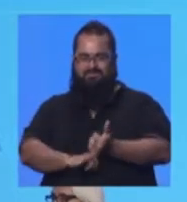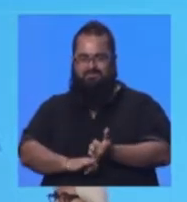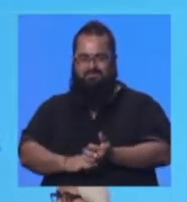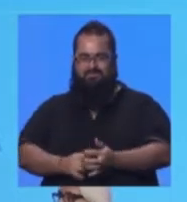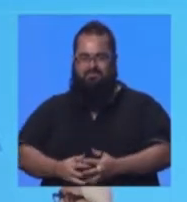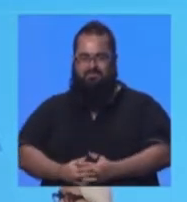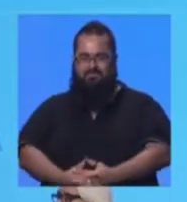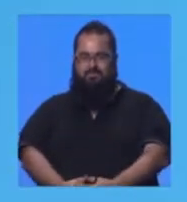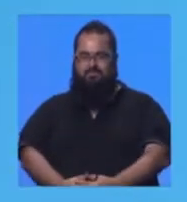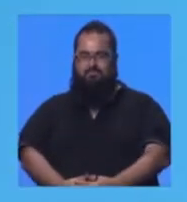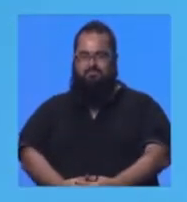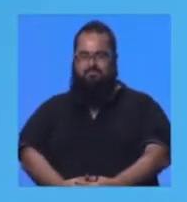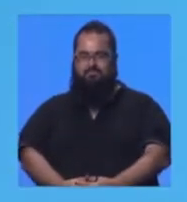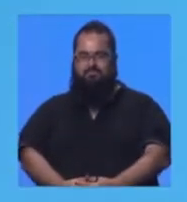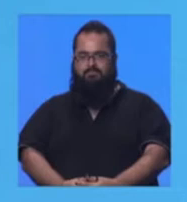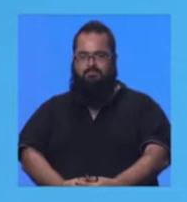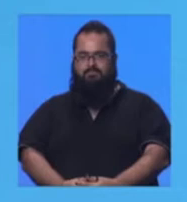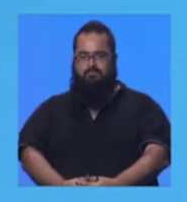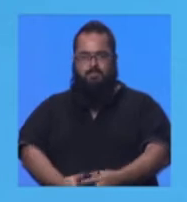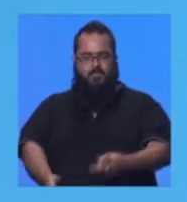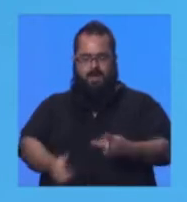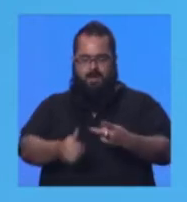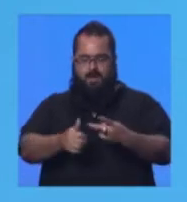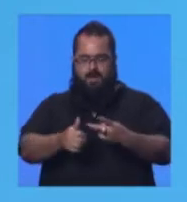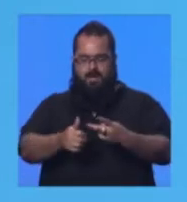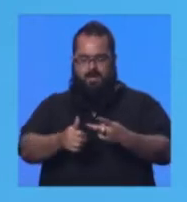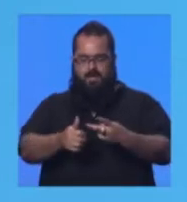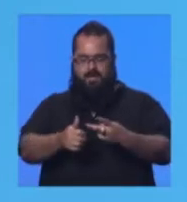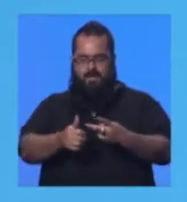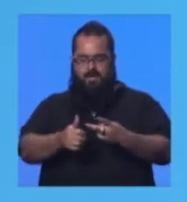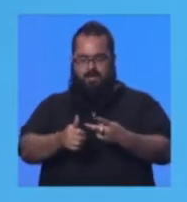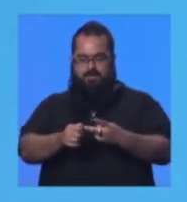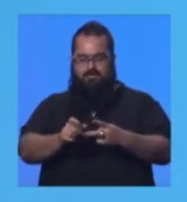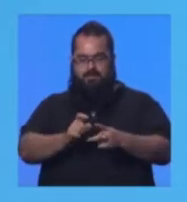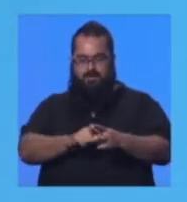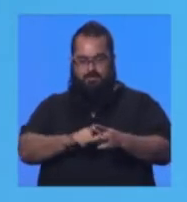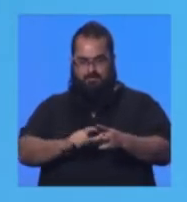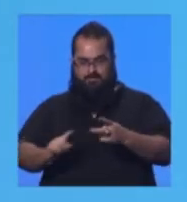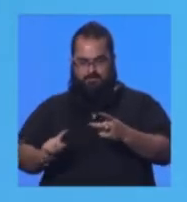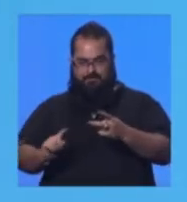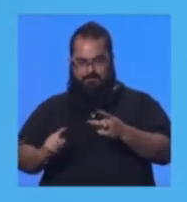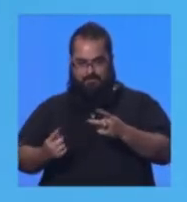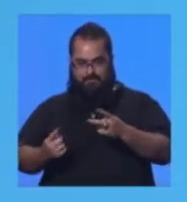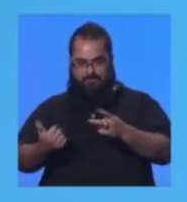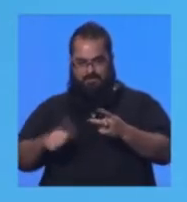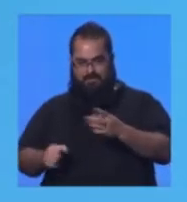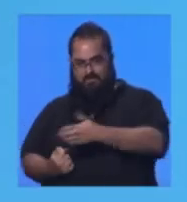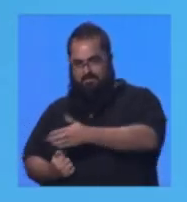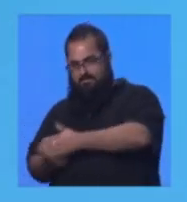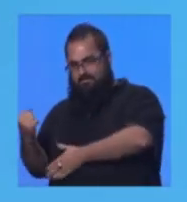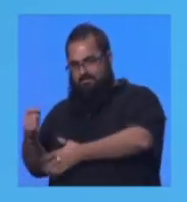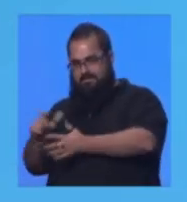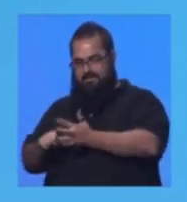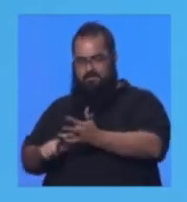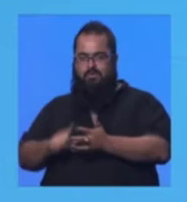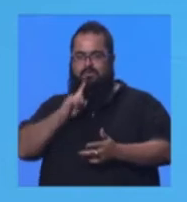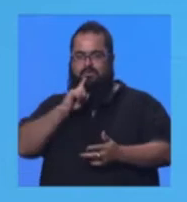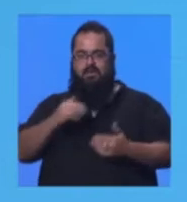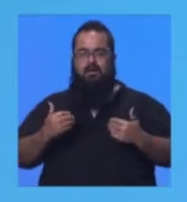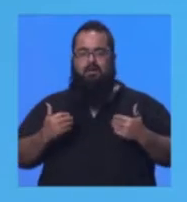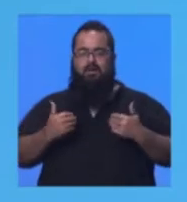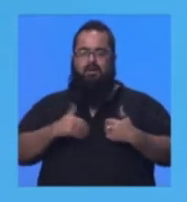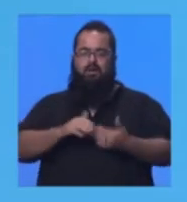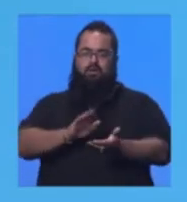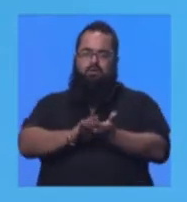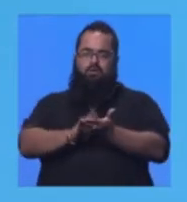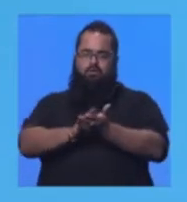Well, can I take the second question first, and then I'll ask the CEO to do the first question. Firstly, can I say I